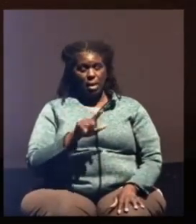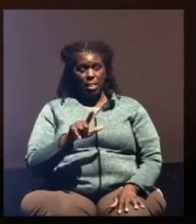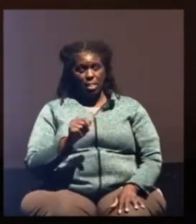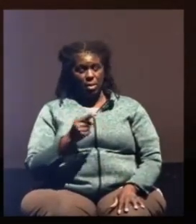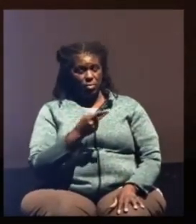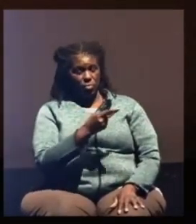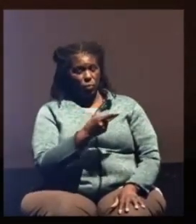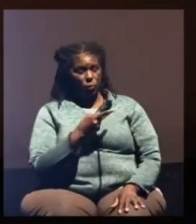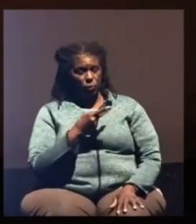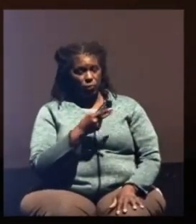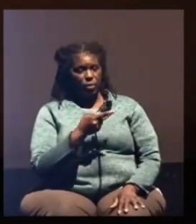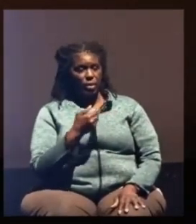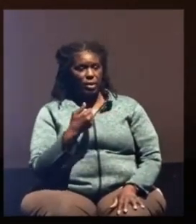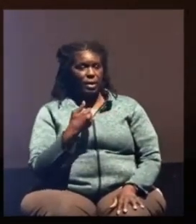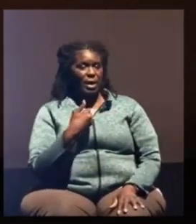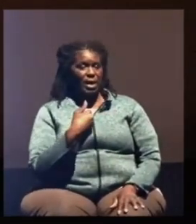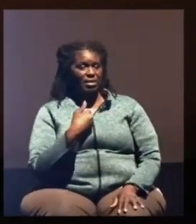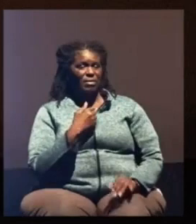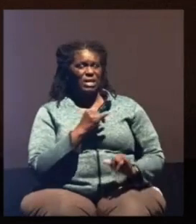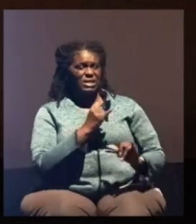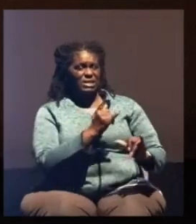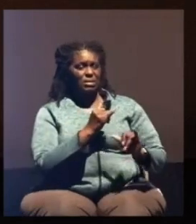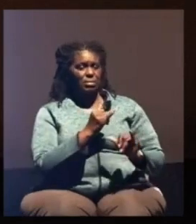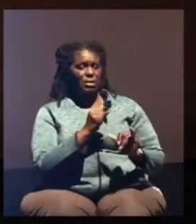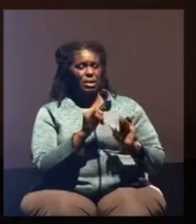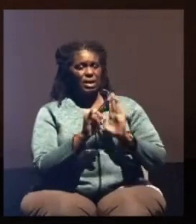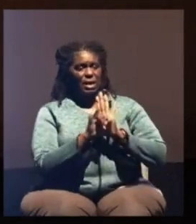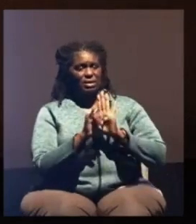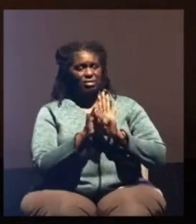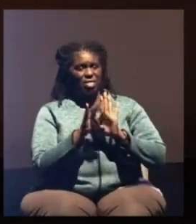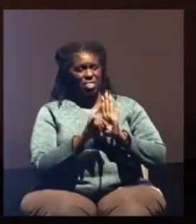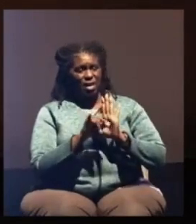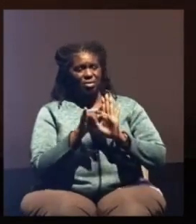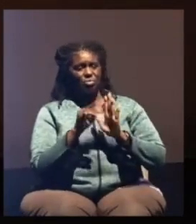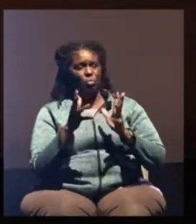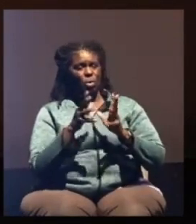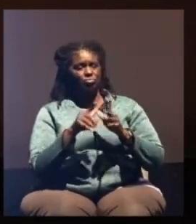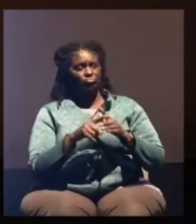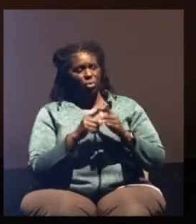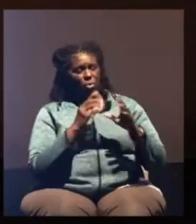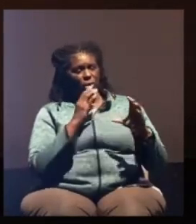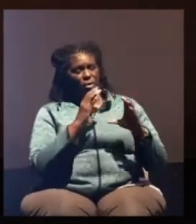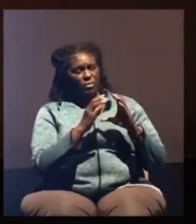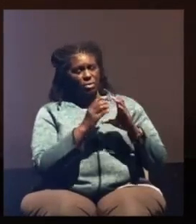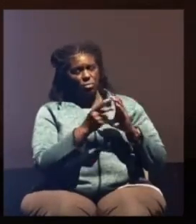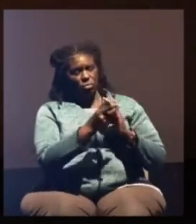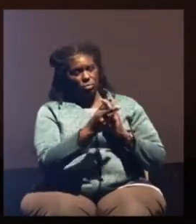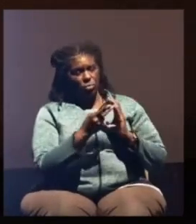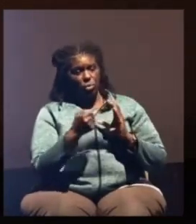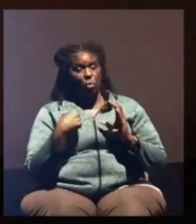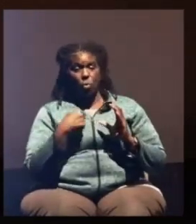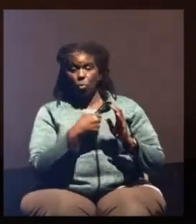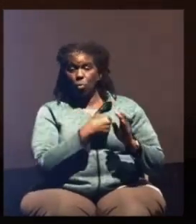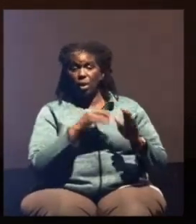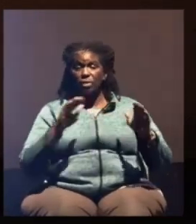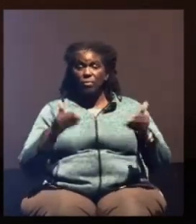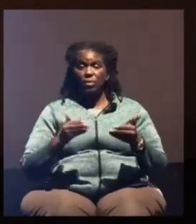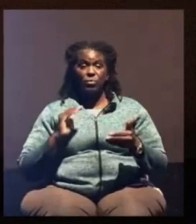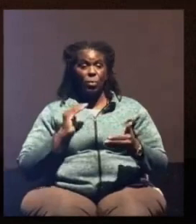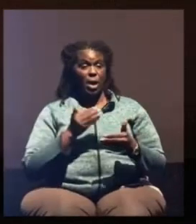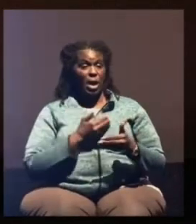I have a common identity, and that's kind of what sparked this conversation. So we're inviting you into